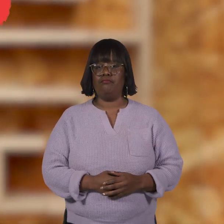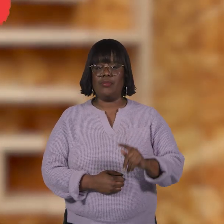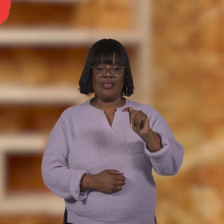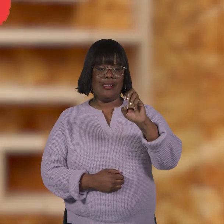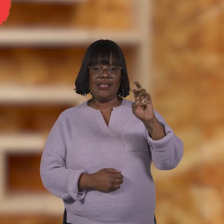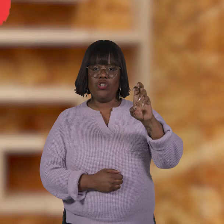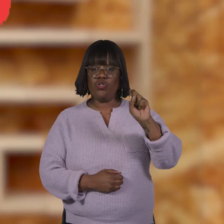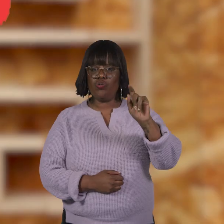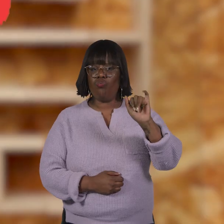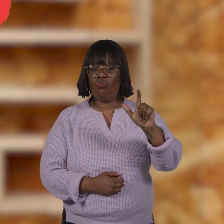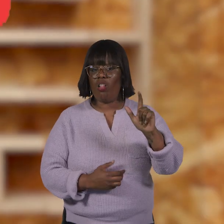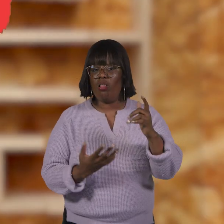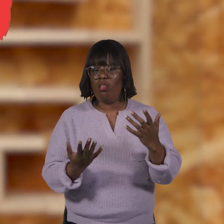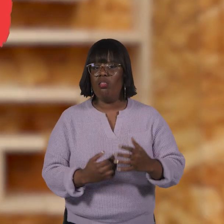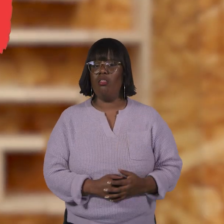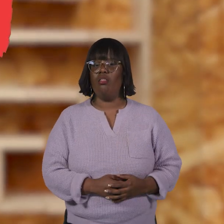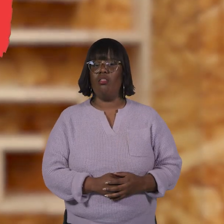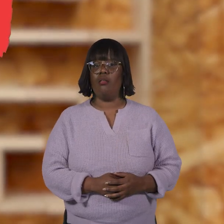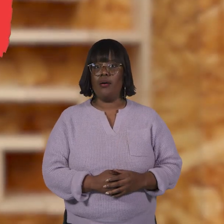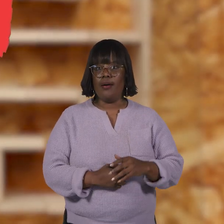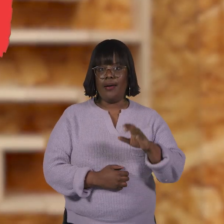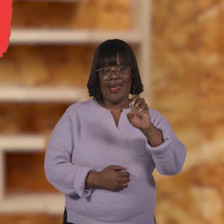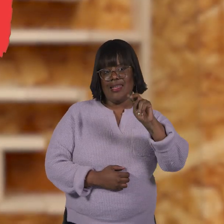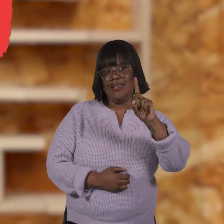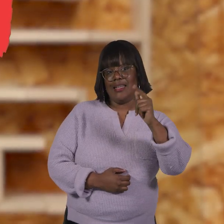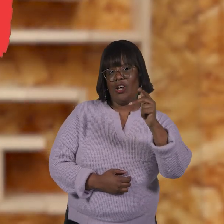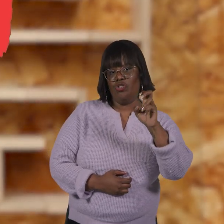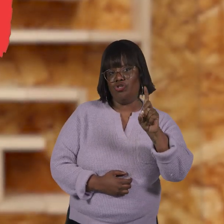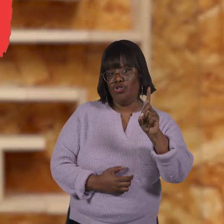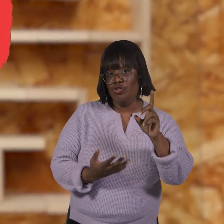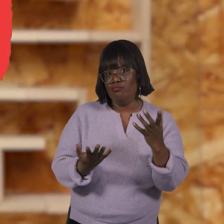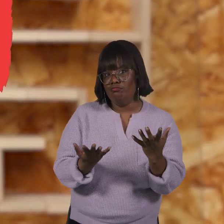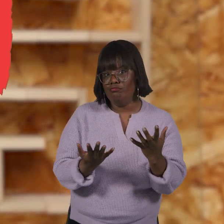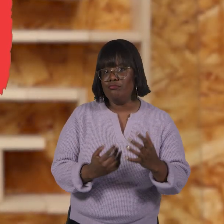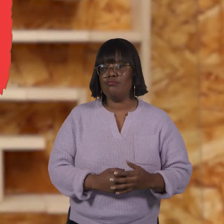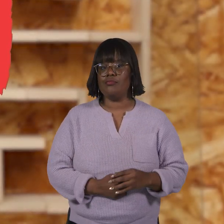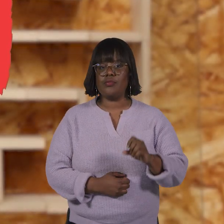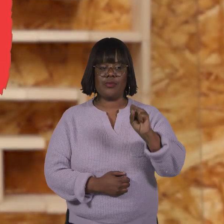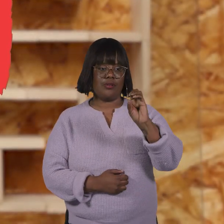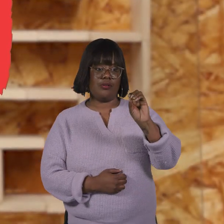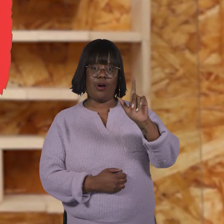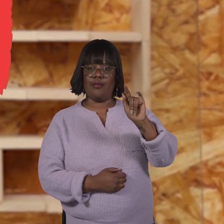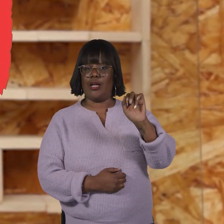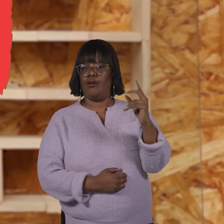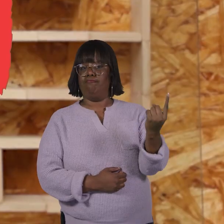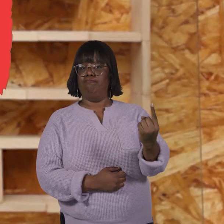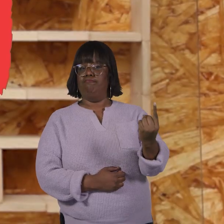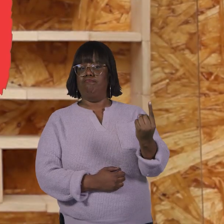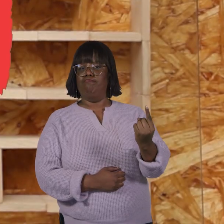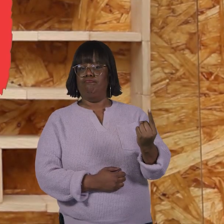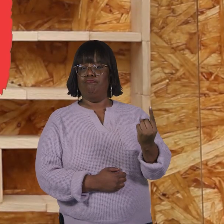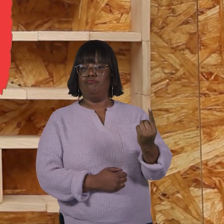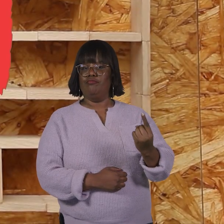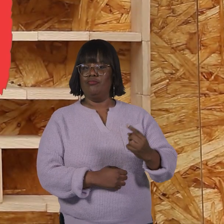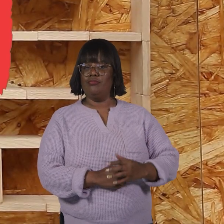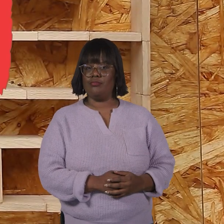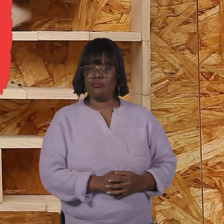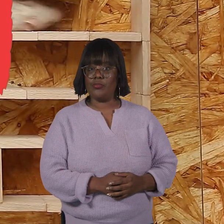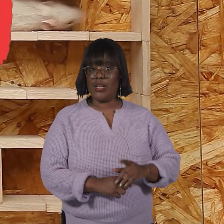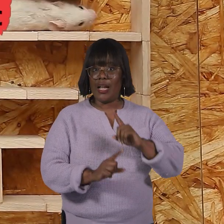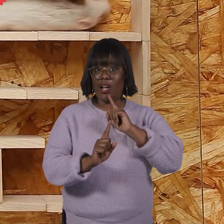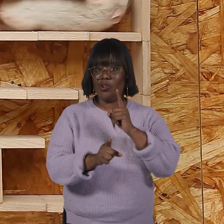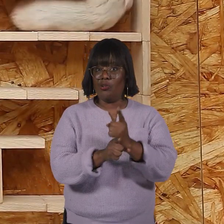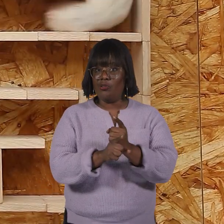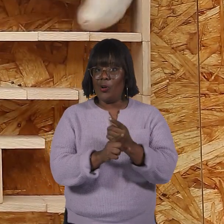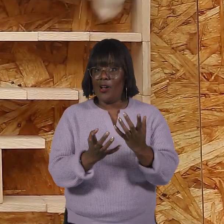terrestrial d endangered e solitary the answer is